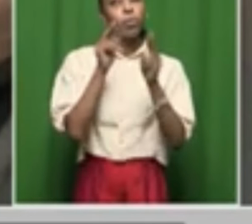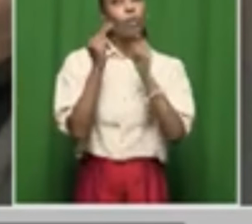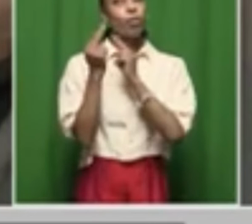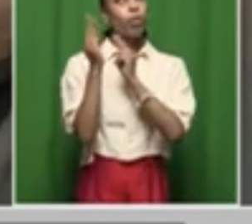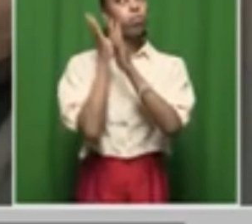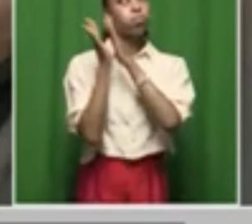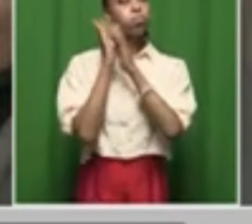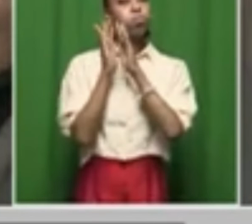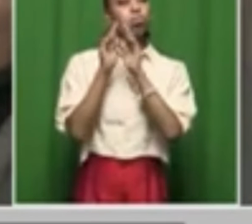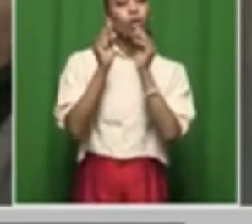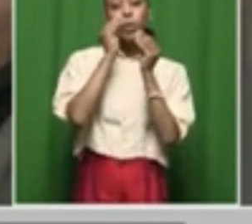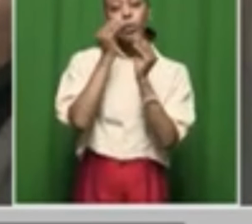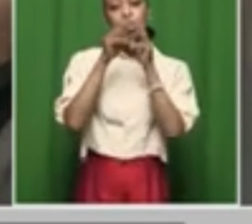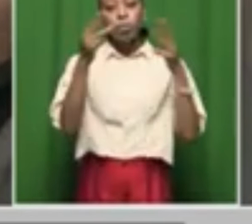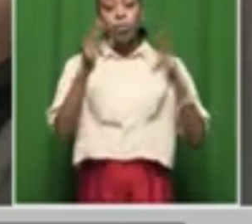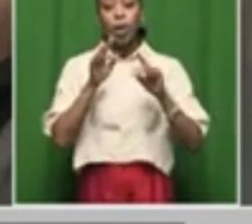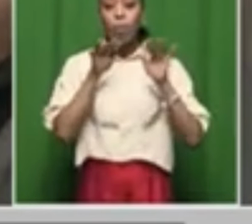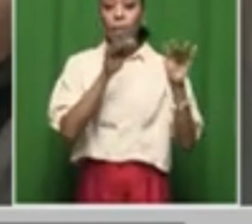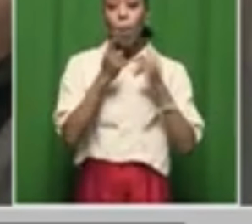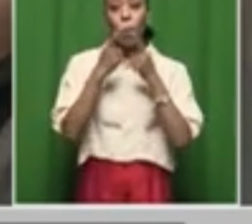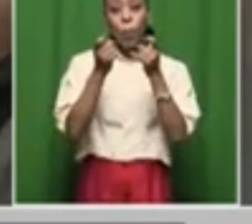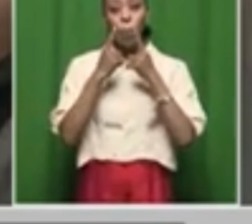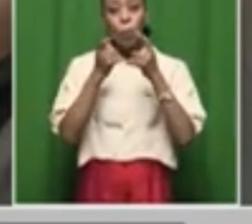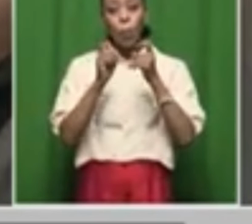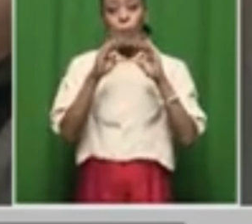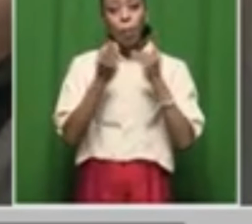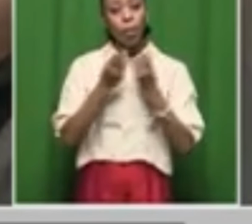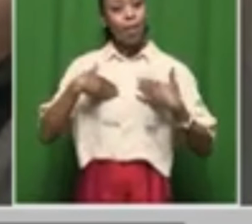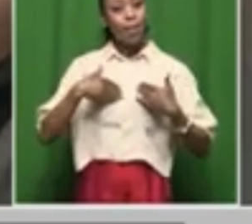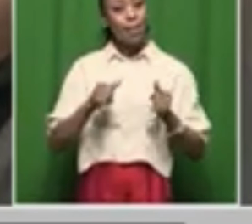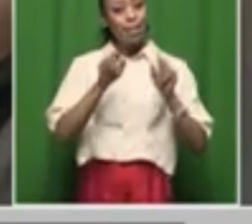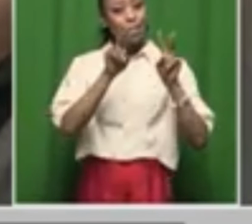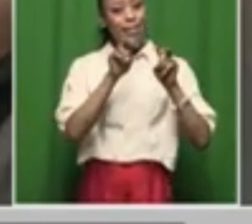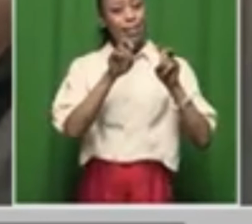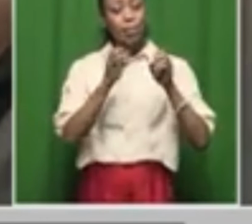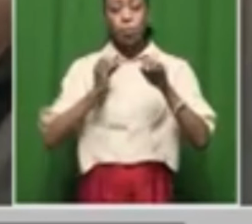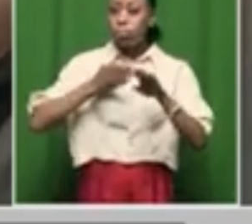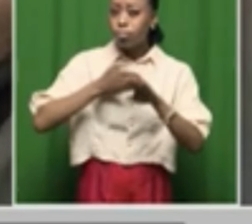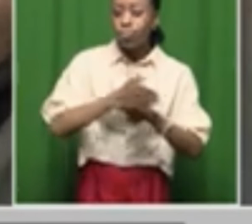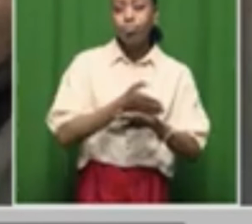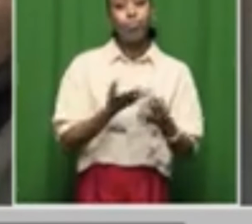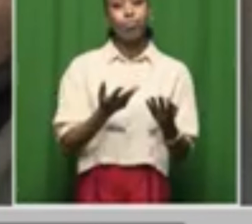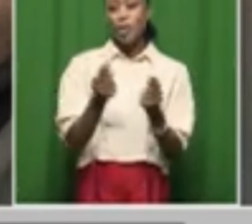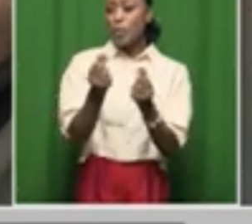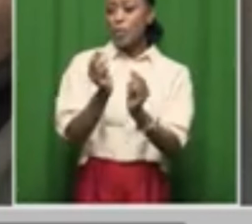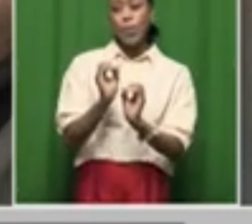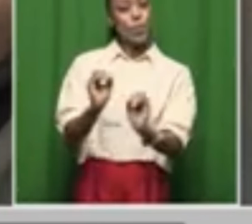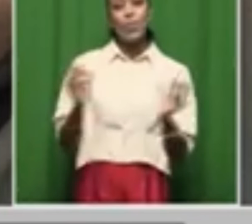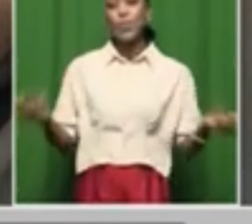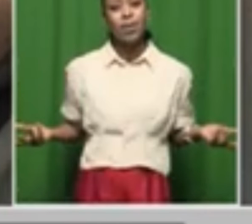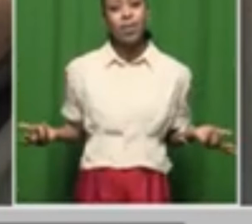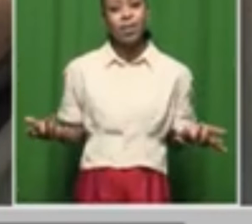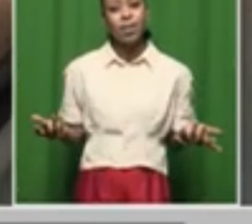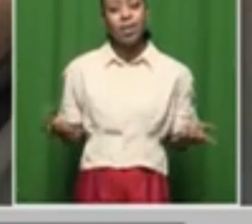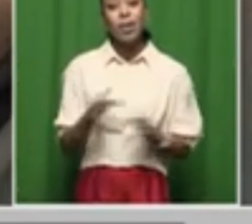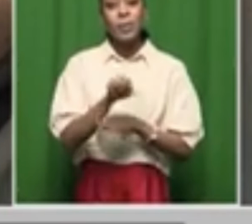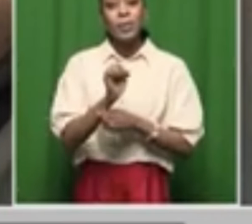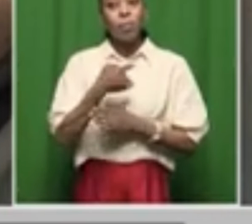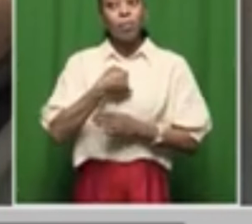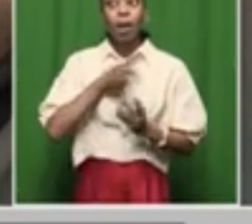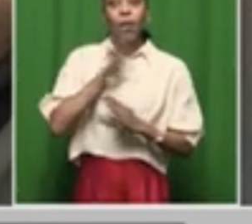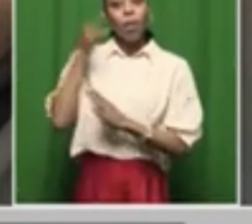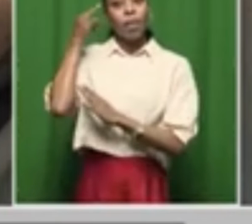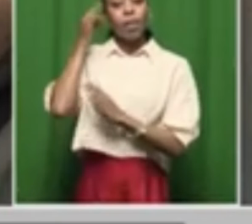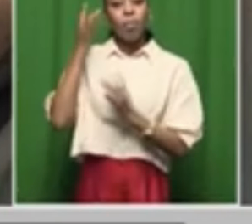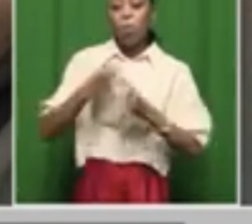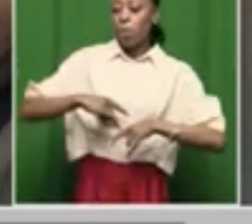at articles and people complaining about the healthcare system, this has been for the longest possible time. So I don't think people are